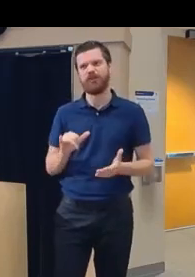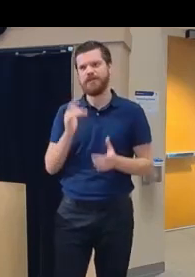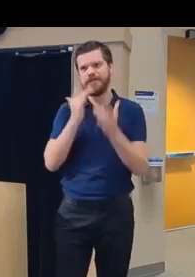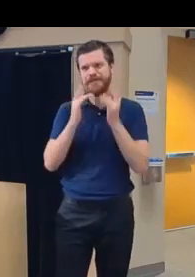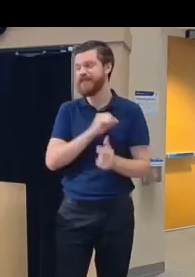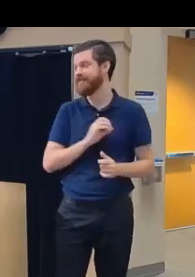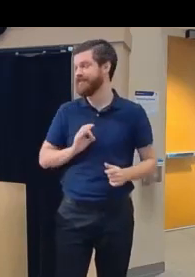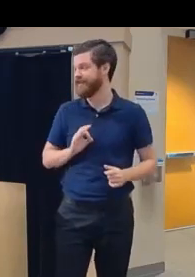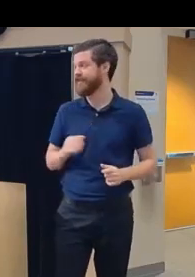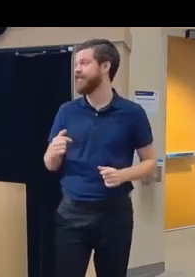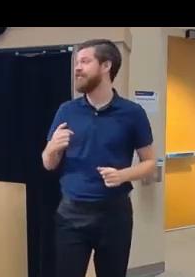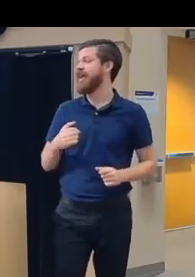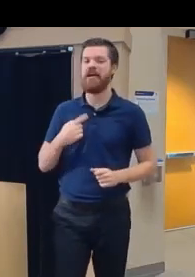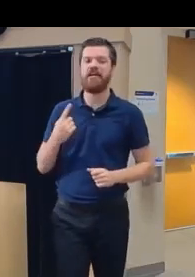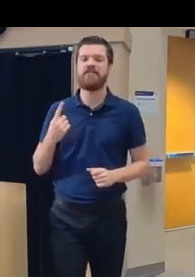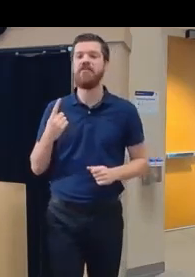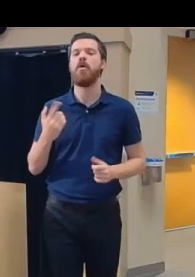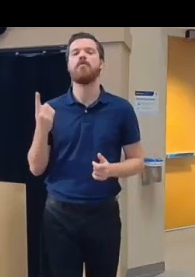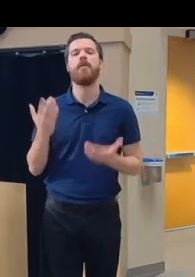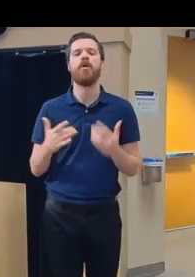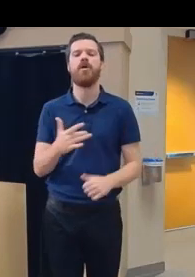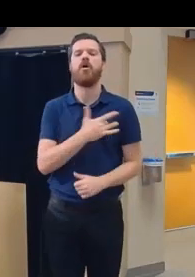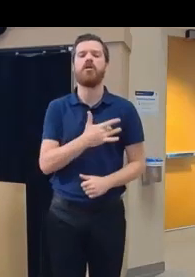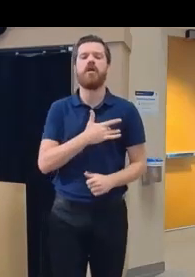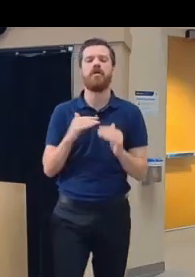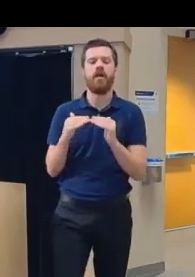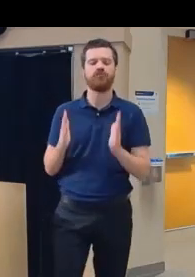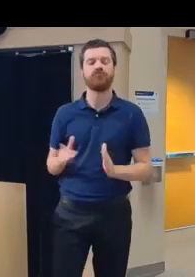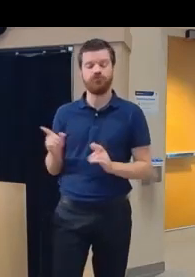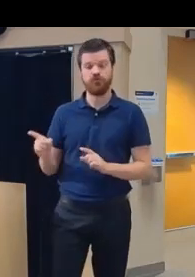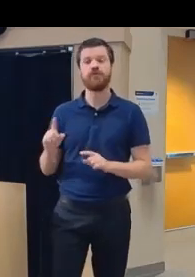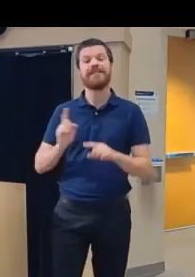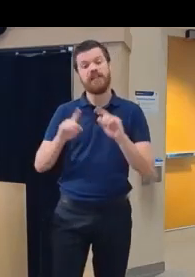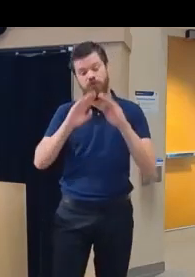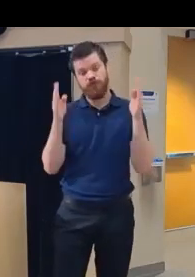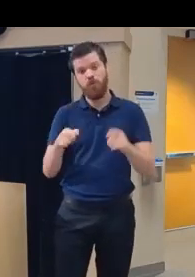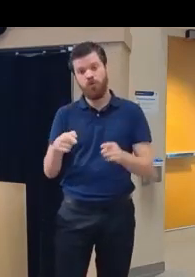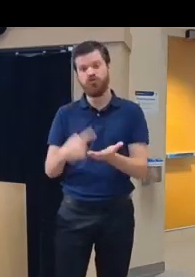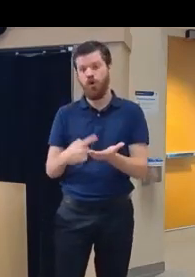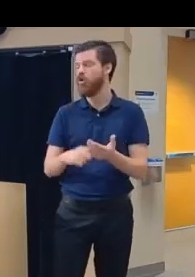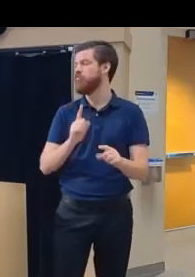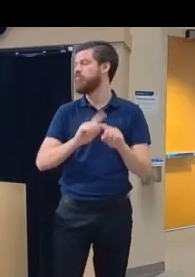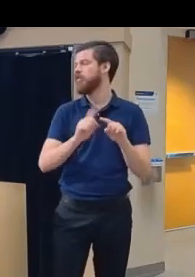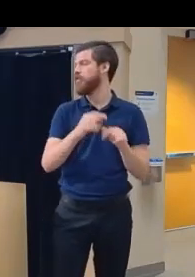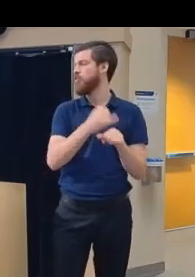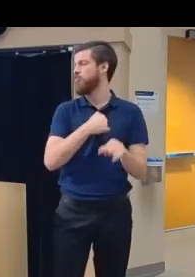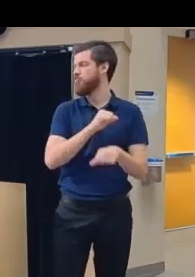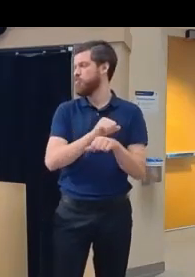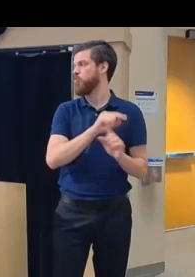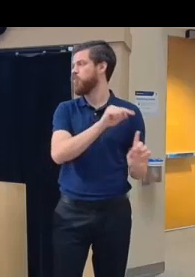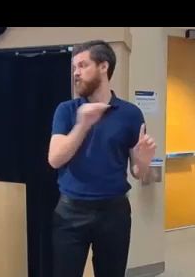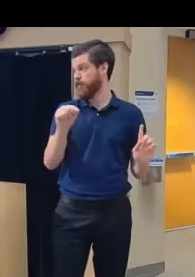Excellent question. We have one who I think might be from one of our cardiology colleagues. Although a different focus from this talk, in numerous institutions I've worked at,